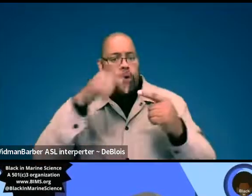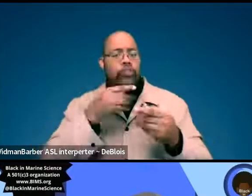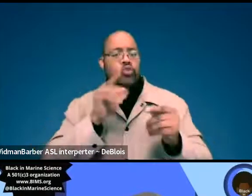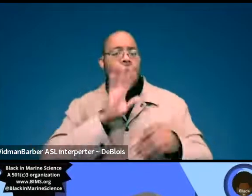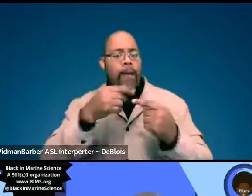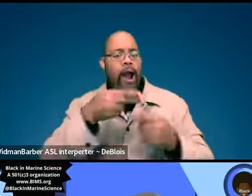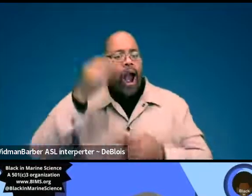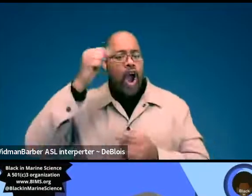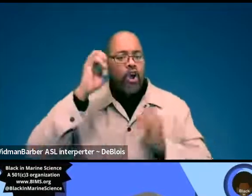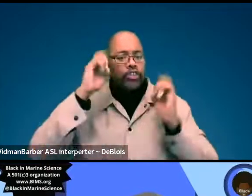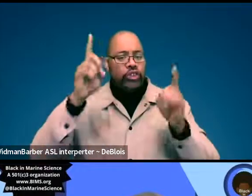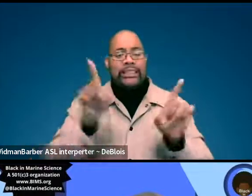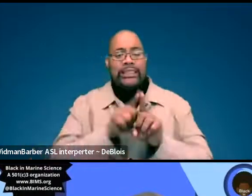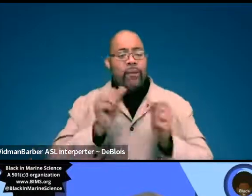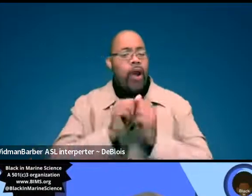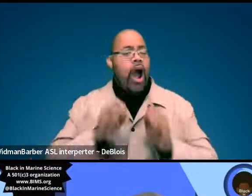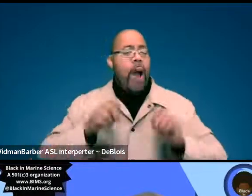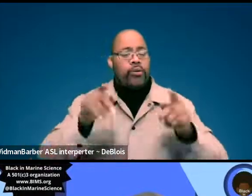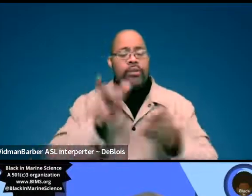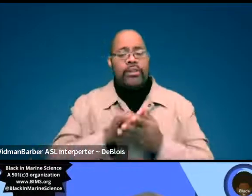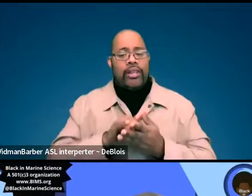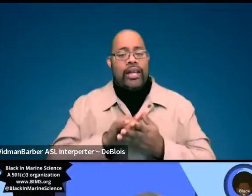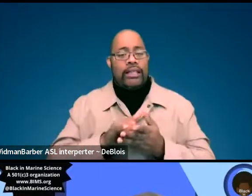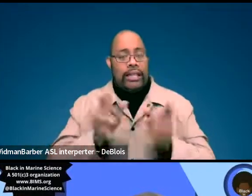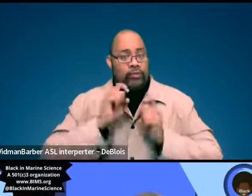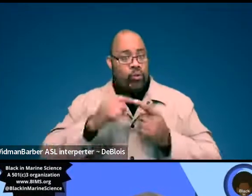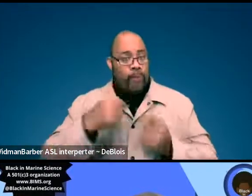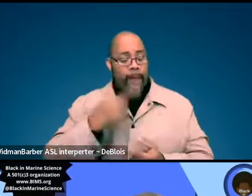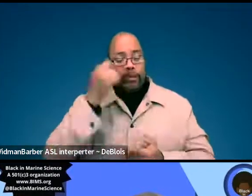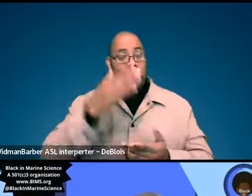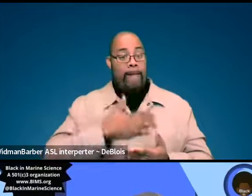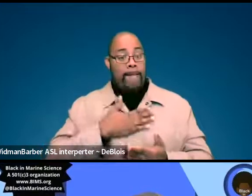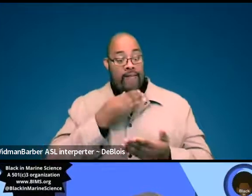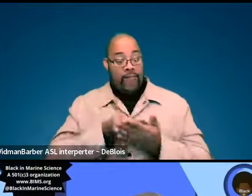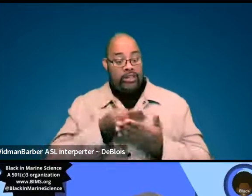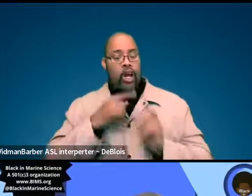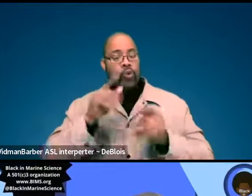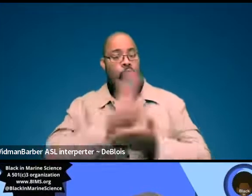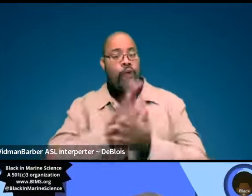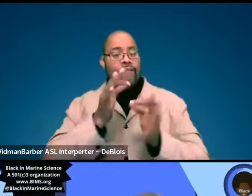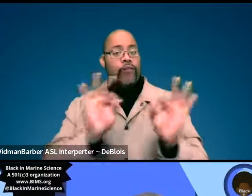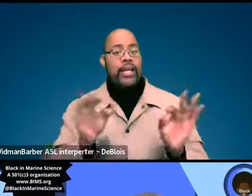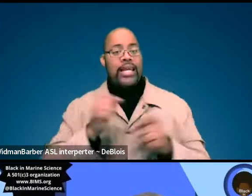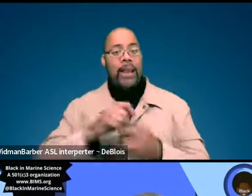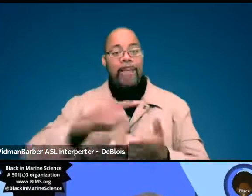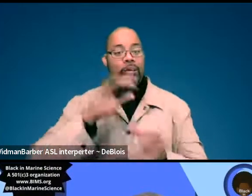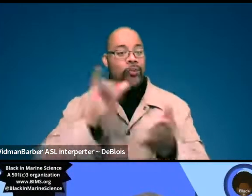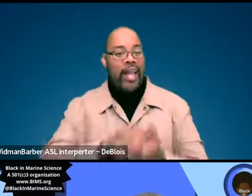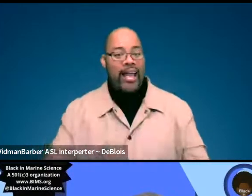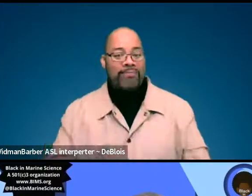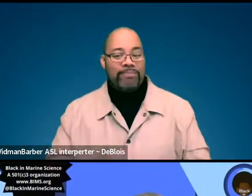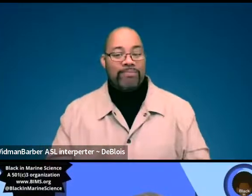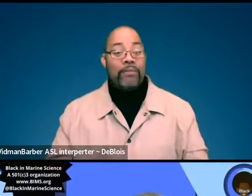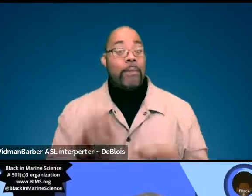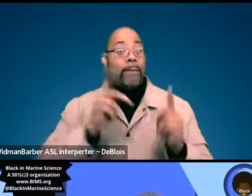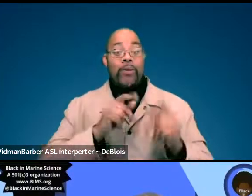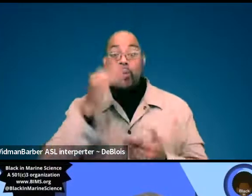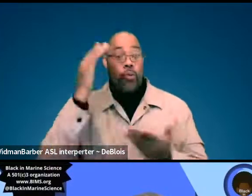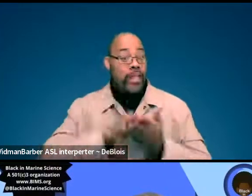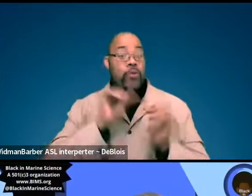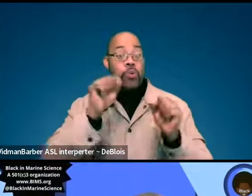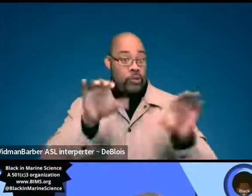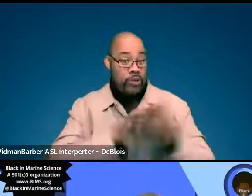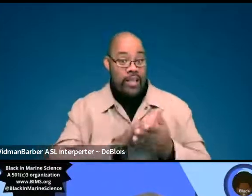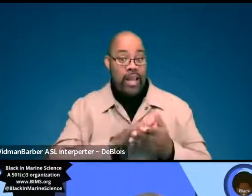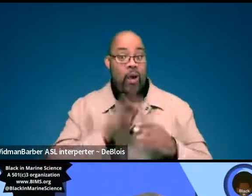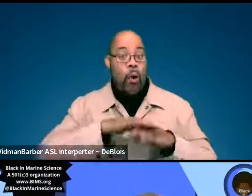education. And same with the opportunities that it affords me. Because of my funding, I go to school for free and get paid to do it. A lot of people don't know that you can do that